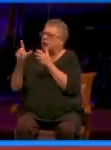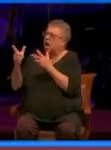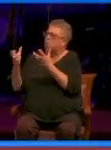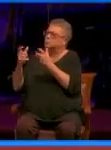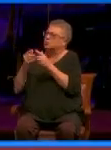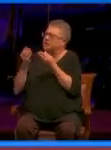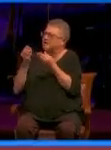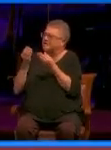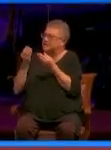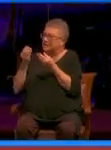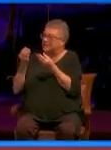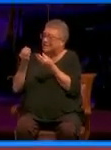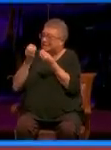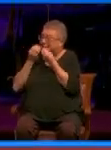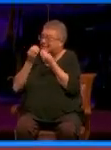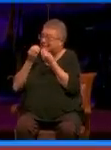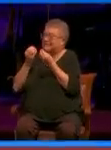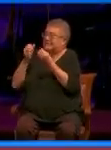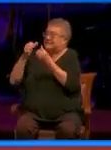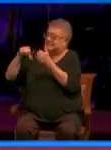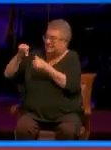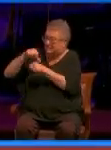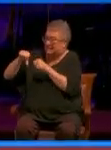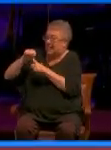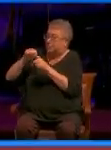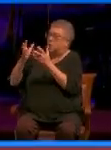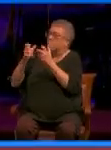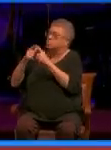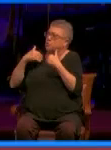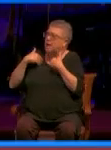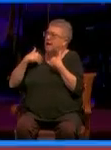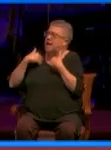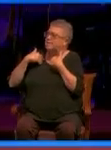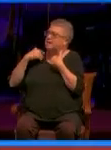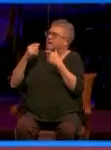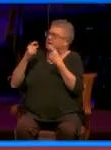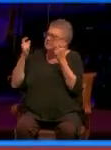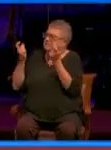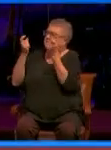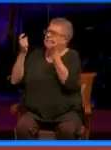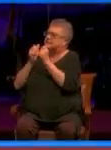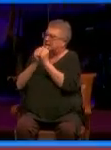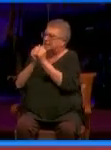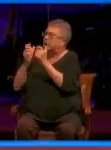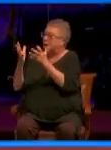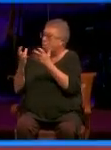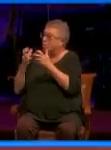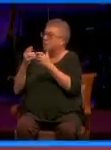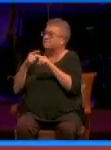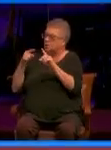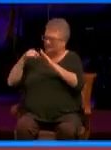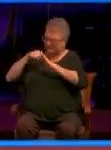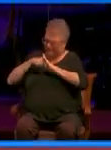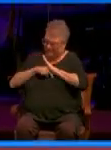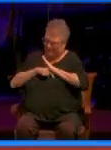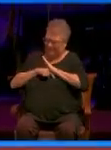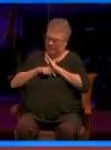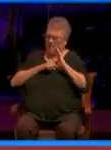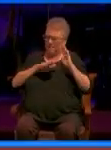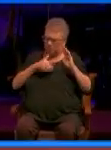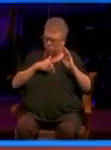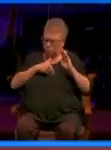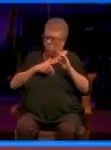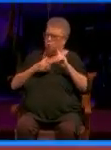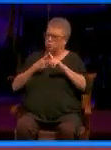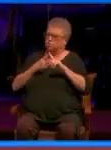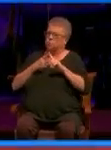feed together, I want to eat together, I want to have a ceremony together, and I want from the bottom of my soul now to put